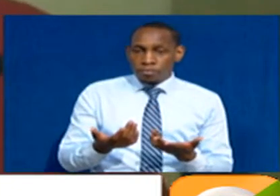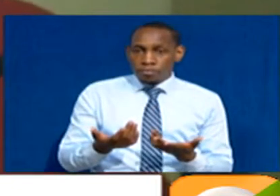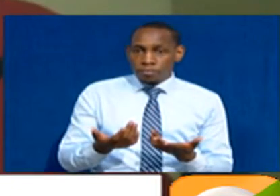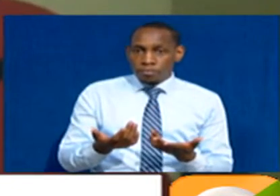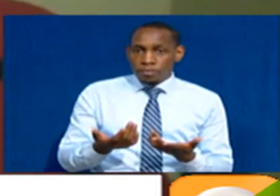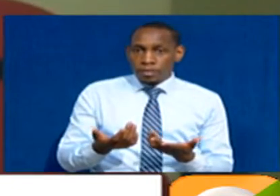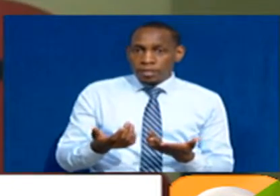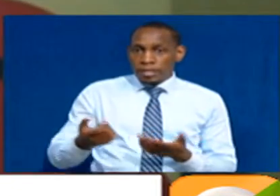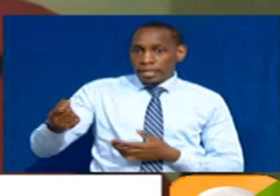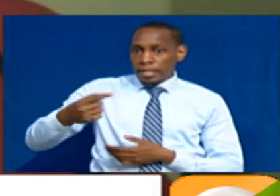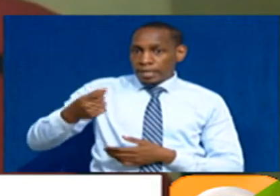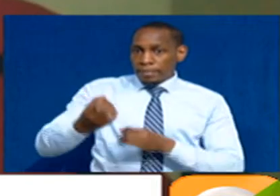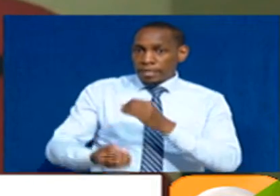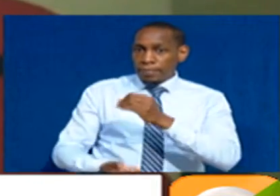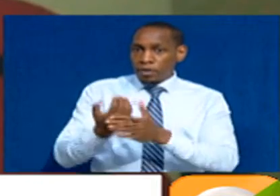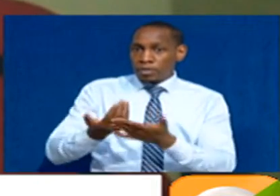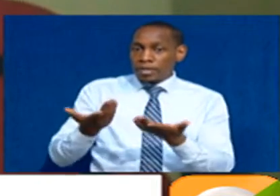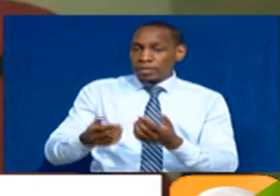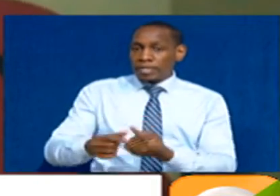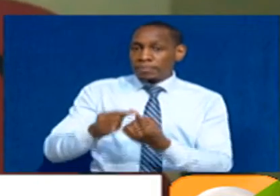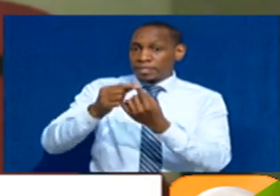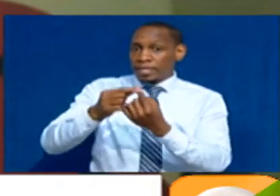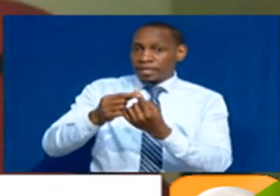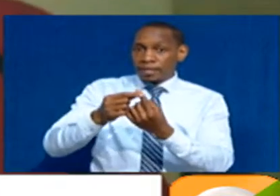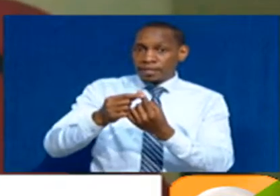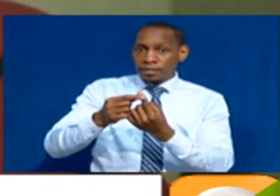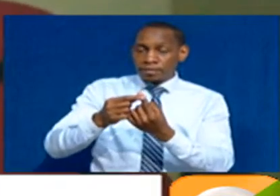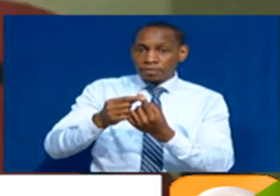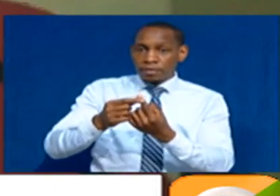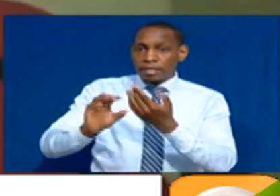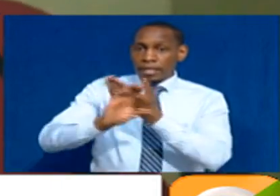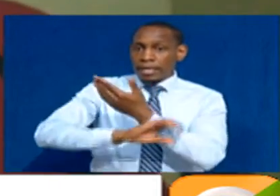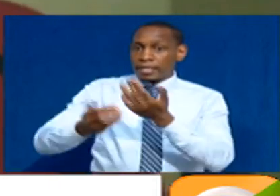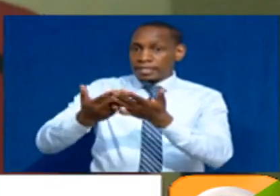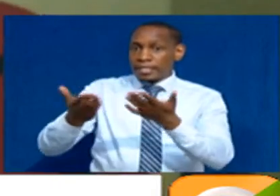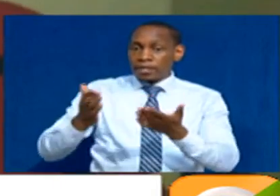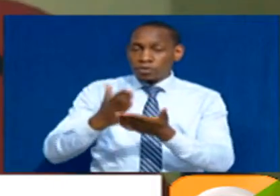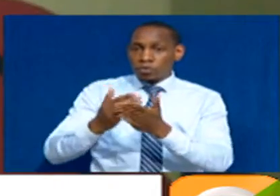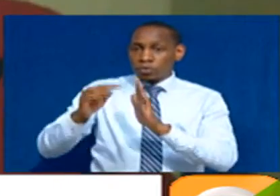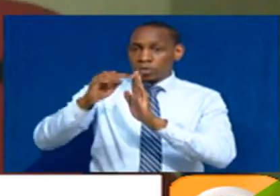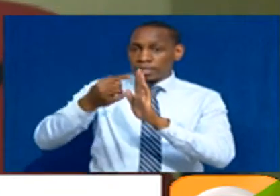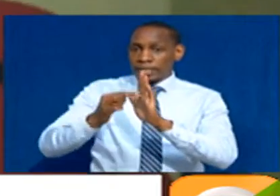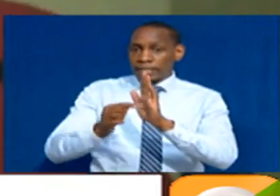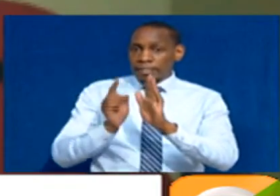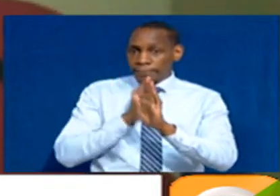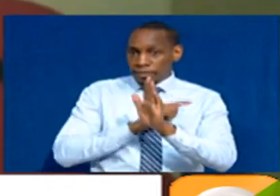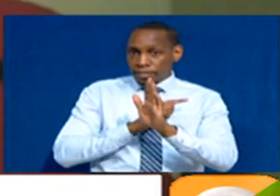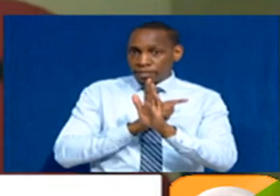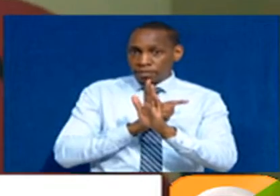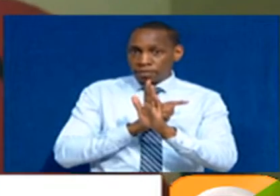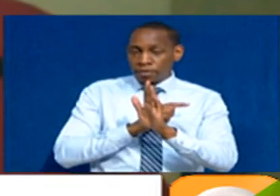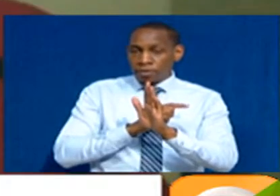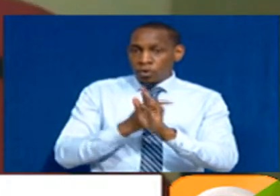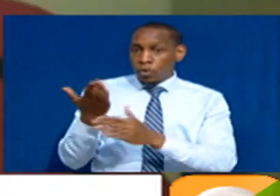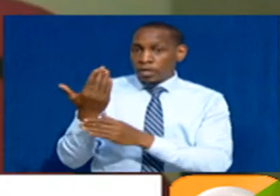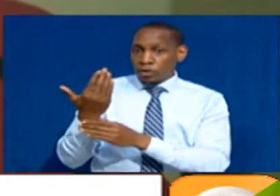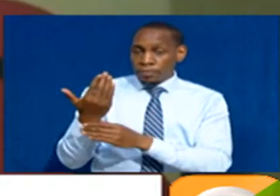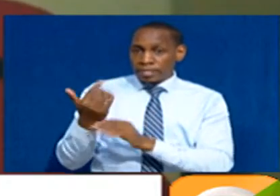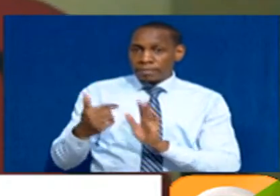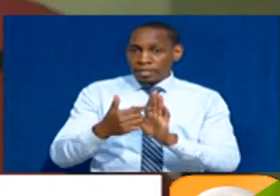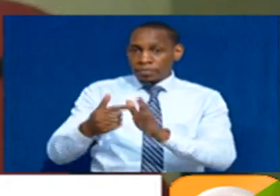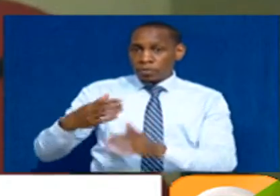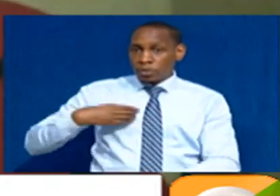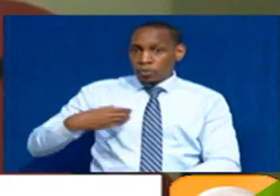how was this income generated, especially coming from some of these countries that have been highlighted even in the Pandora's papers and